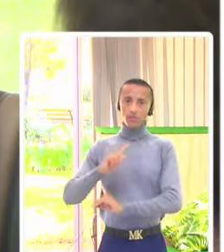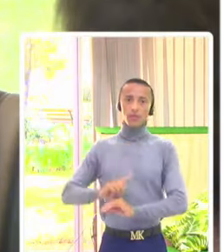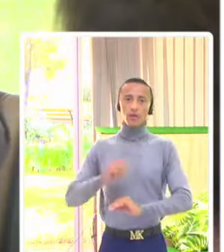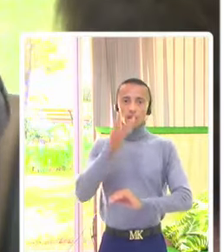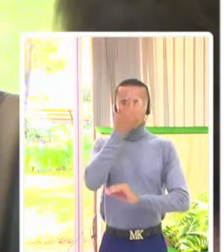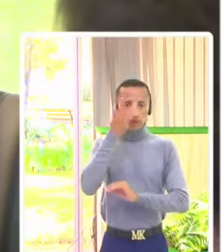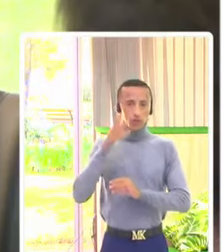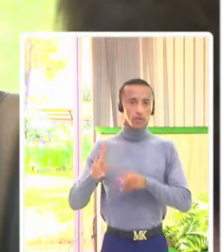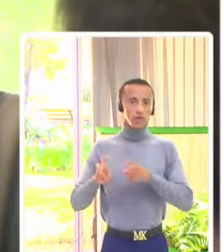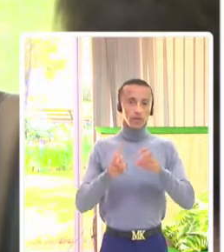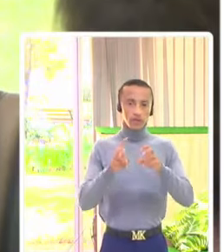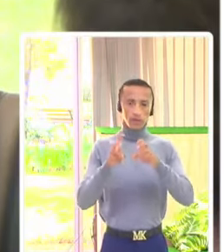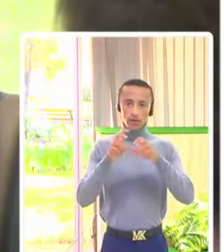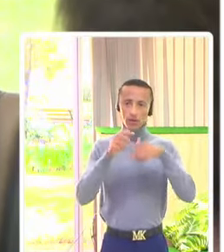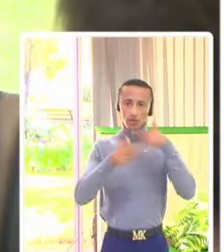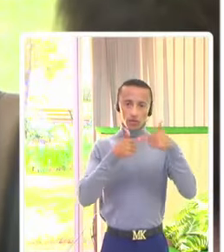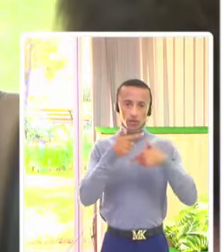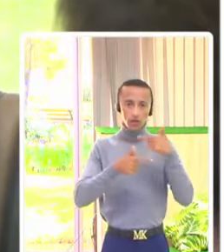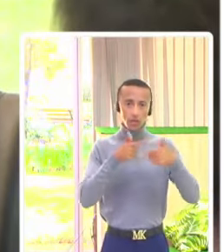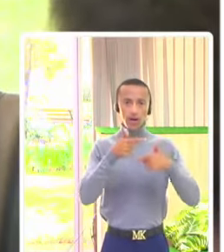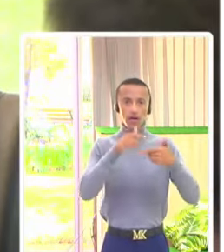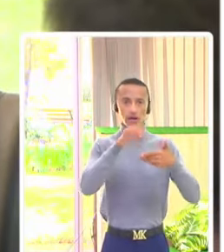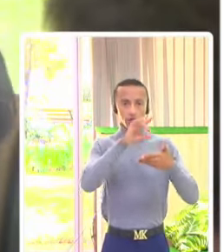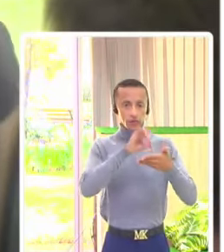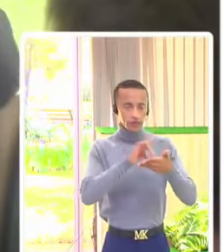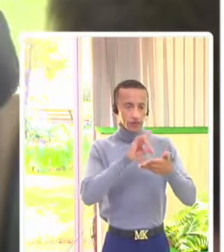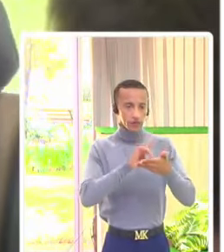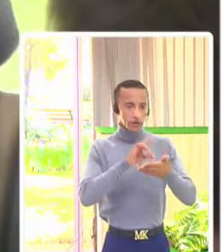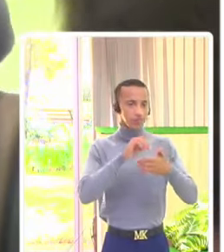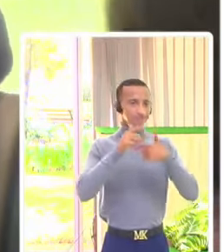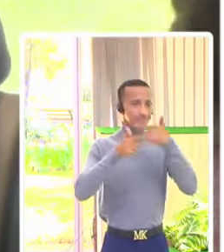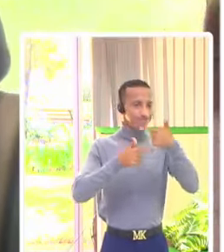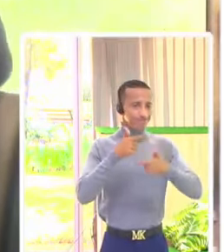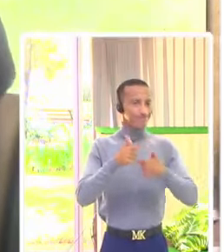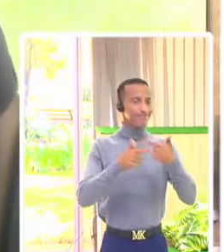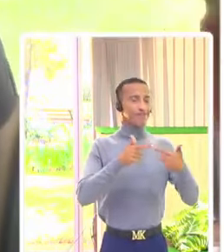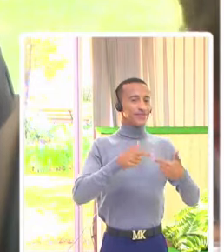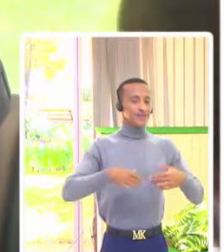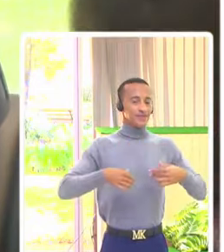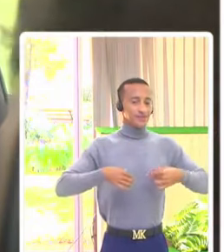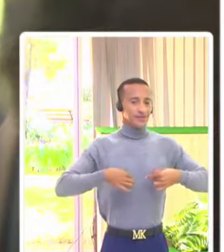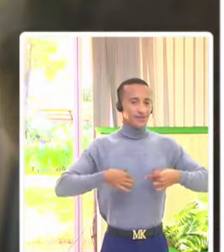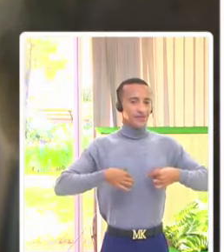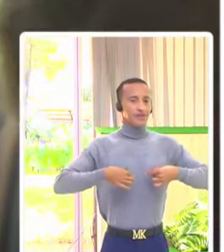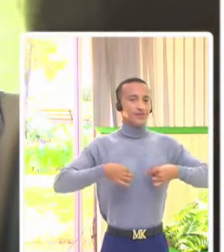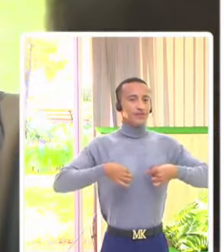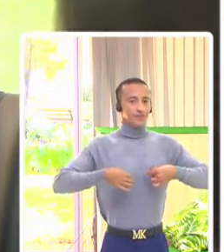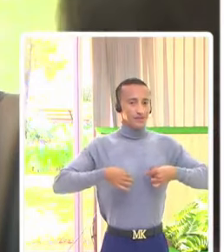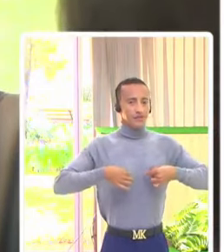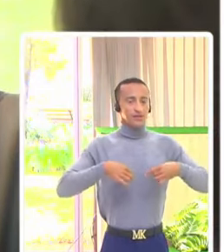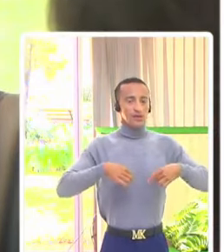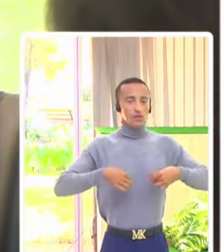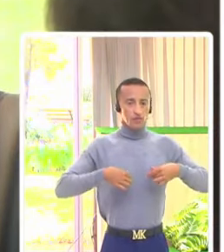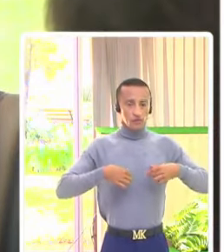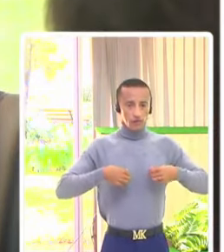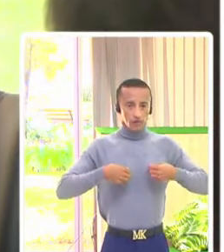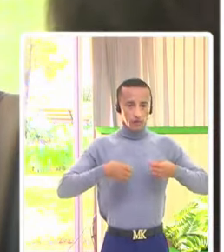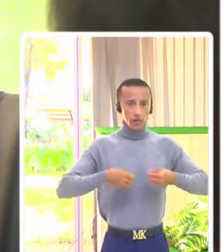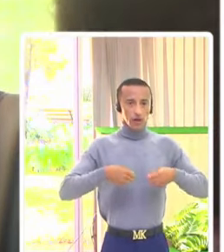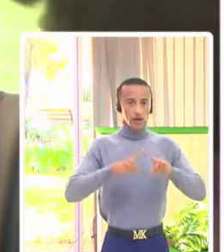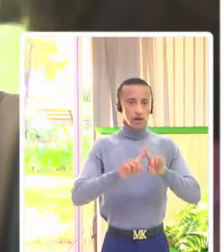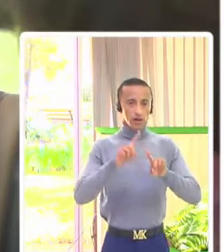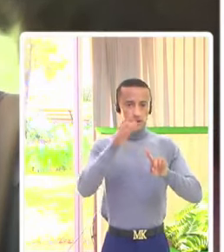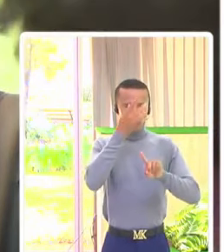patriotic mission to sort of deliver on that. So that had a lot of political value. It was people actually participated in